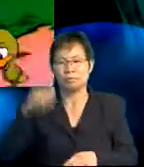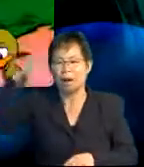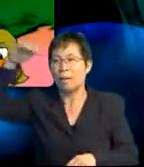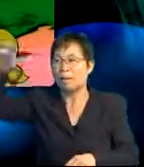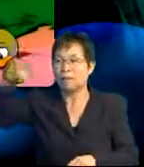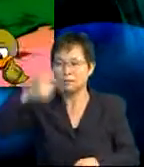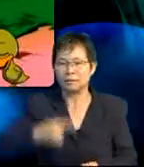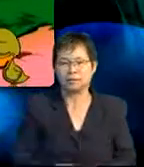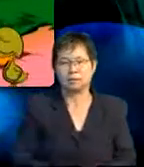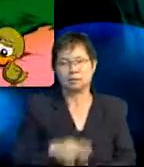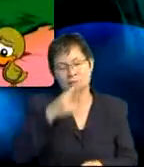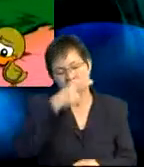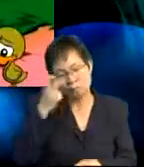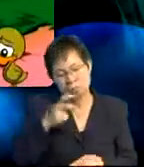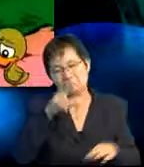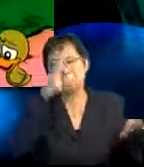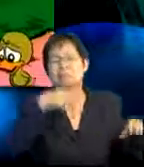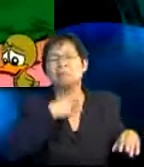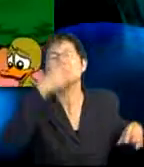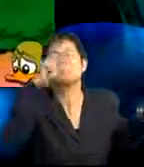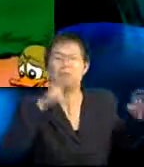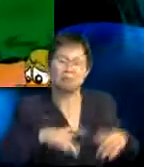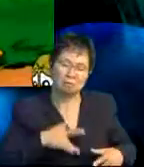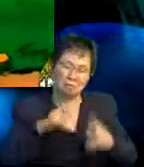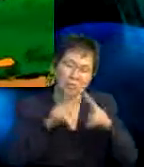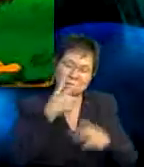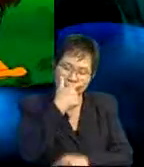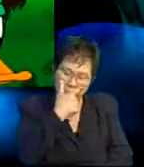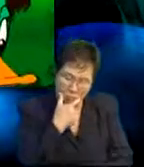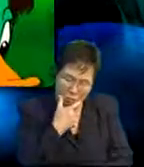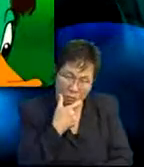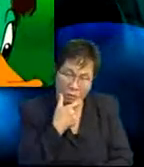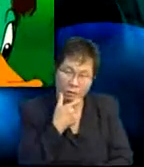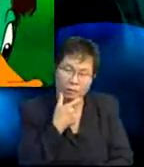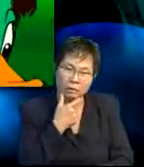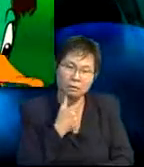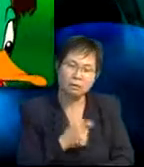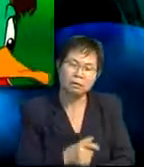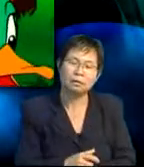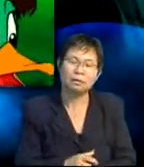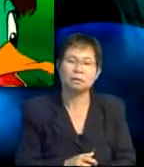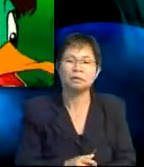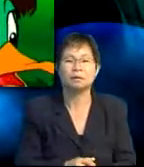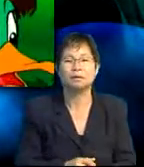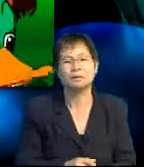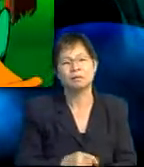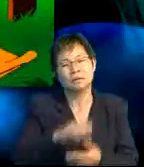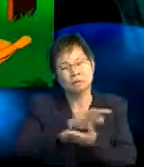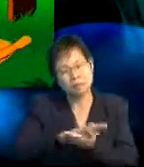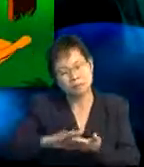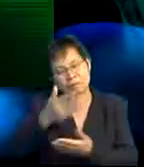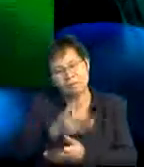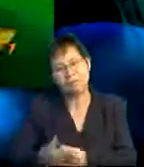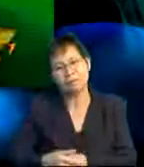brothers. The ugly duckling felt very sad. Only Mother Duck would say nice things to